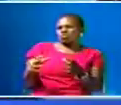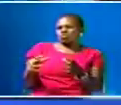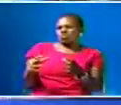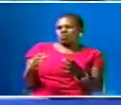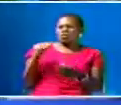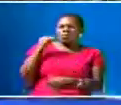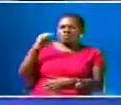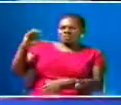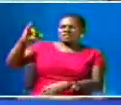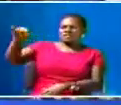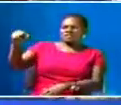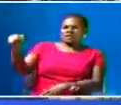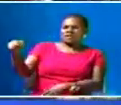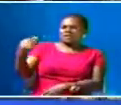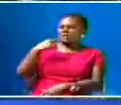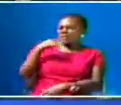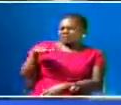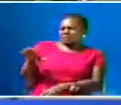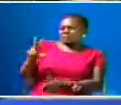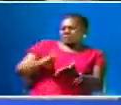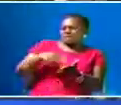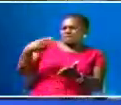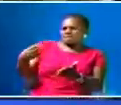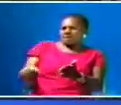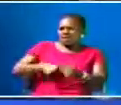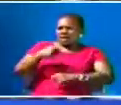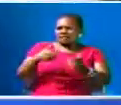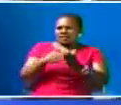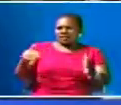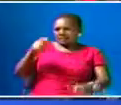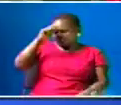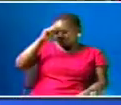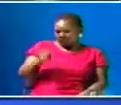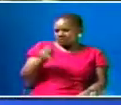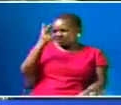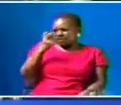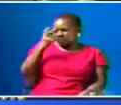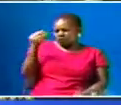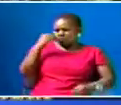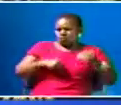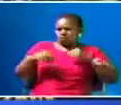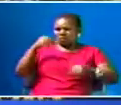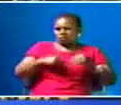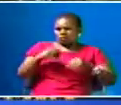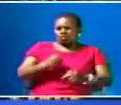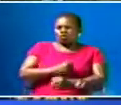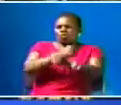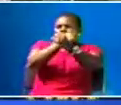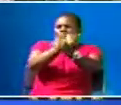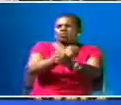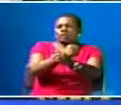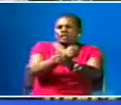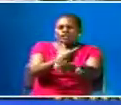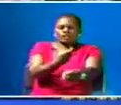head, David Maraga, claiming he had failed to act against the judges suspected to be corrupt and protecting the drug lords